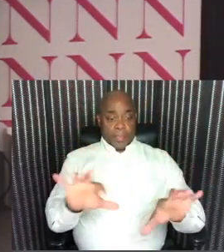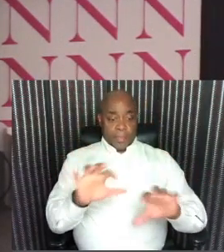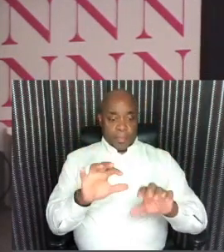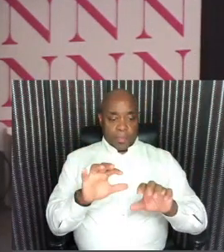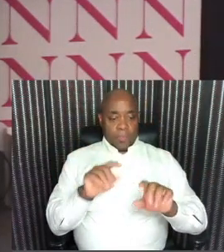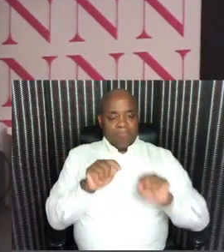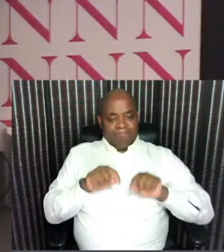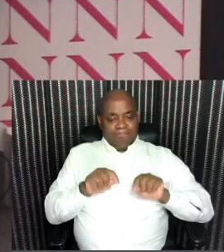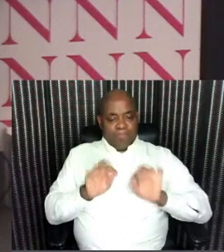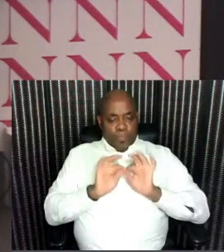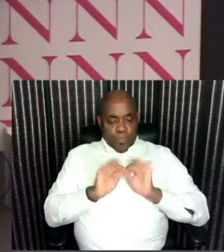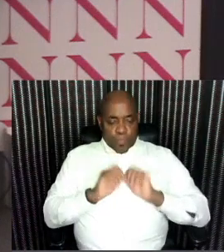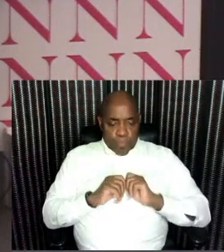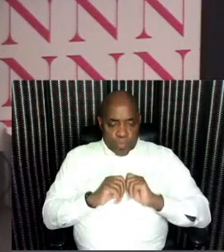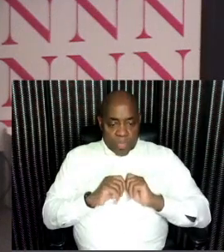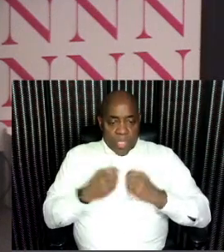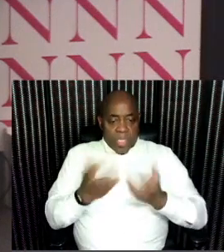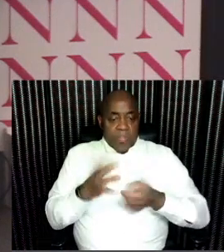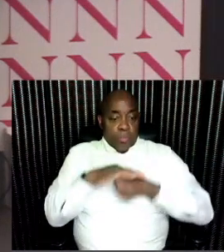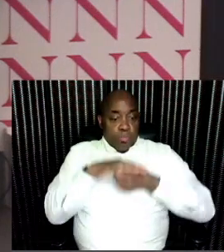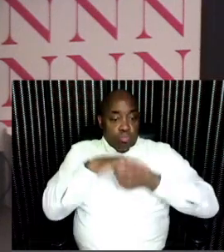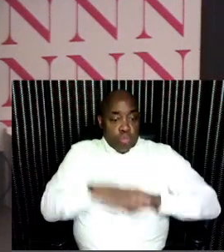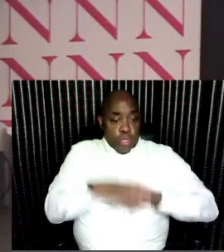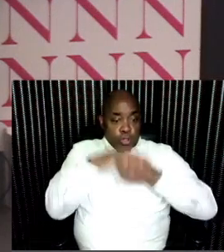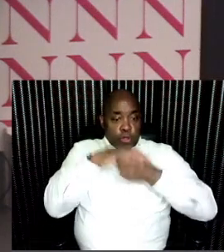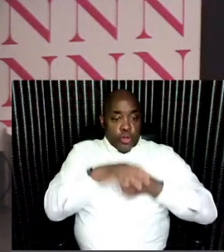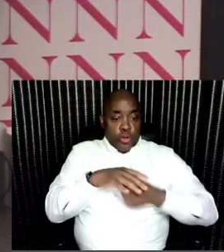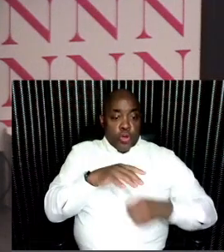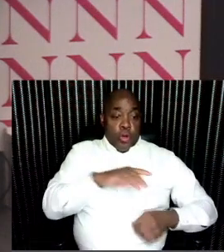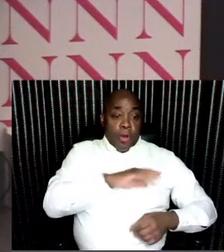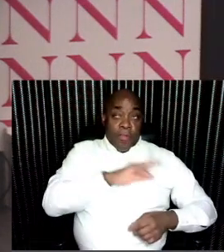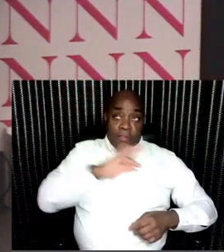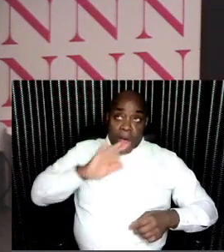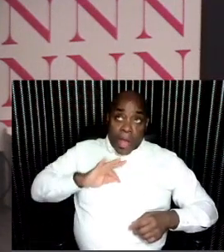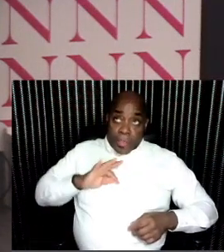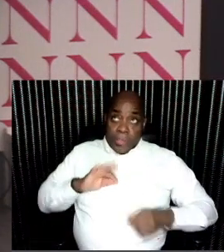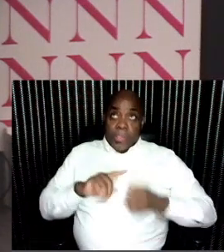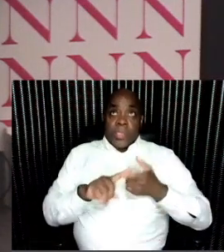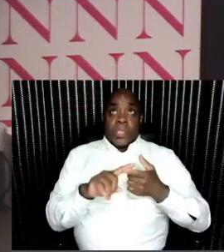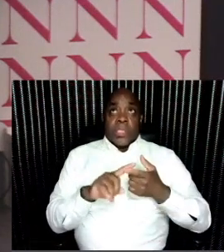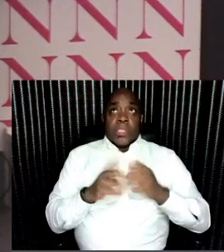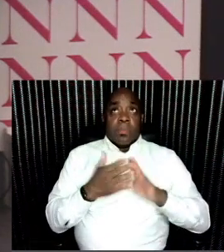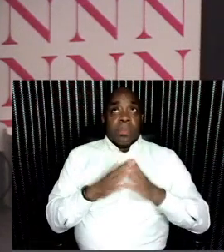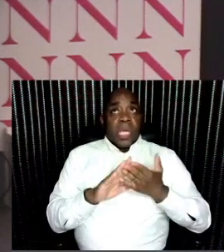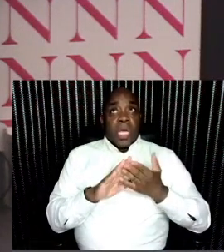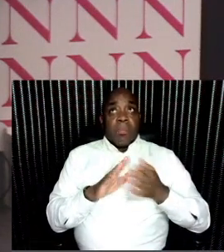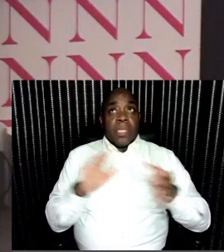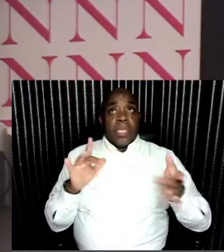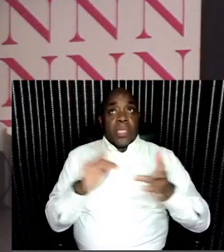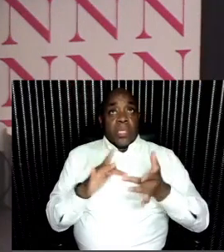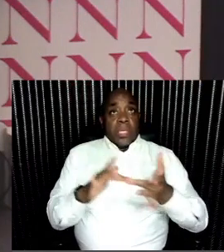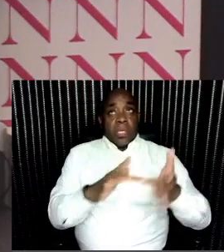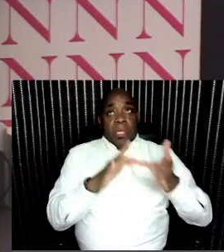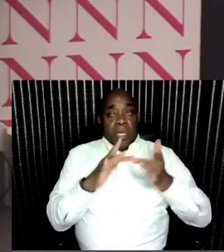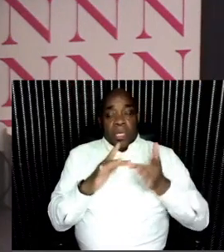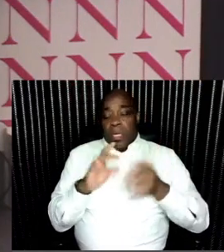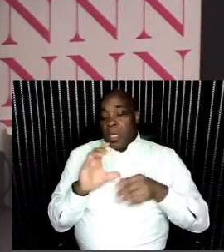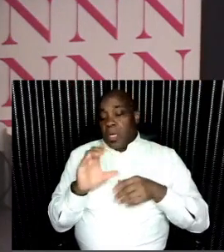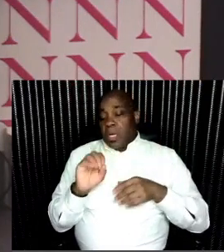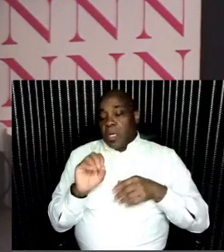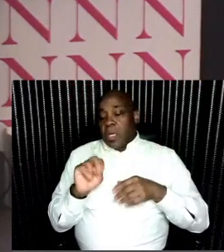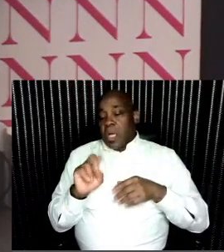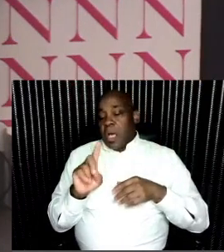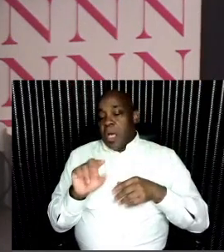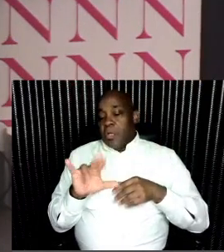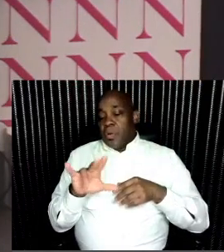puts a lot of pressure on the faculty member to be the conduit for that. And you know, I say